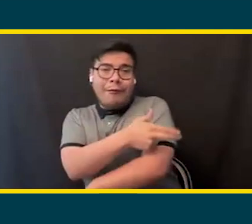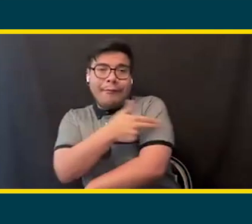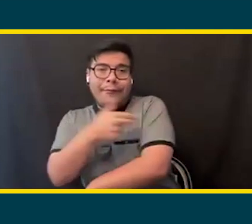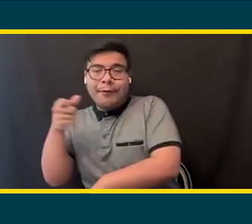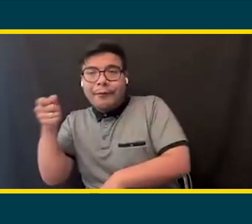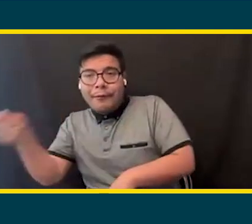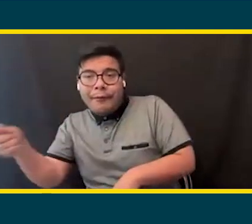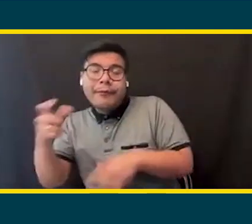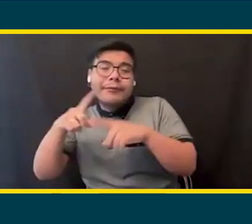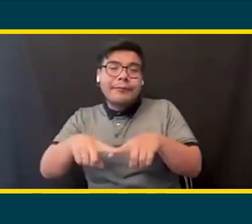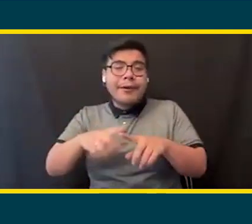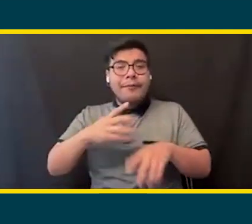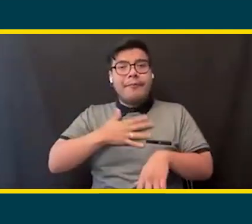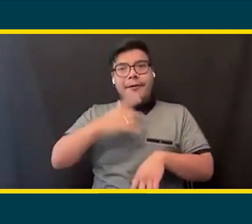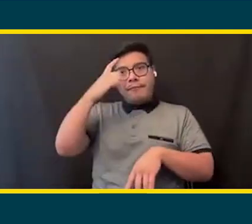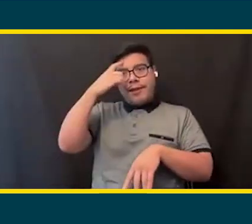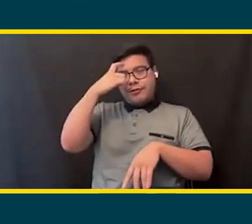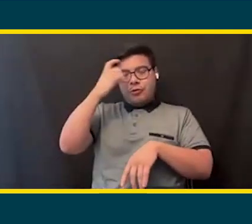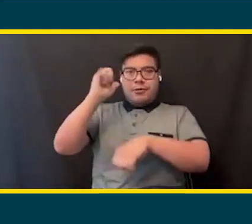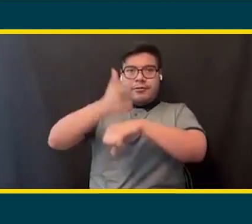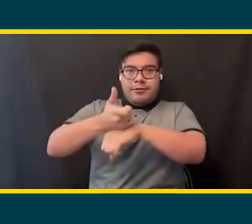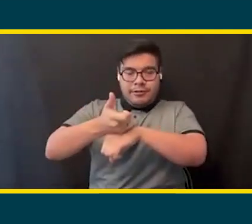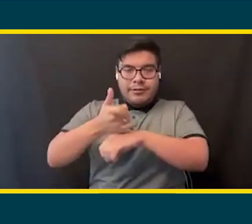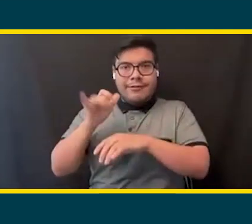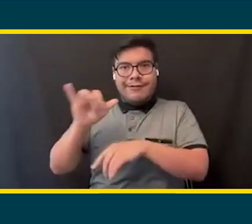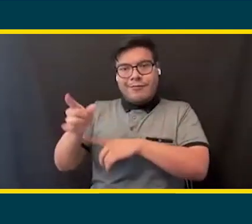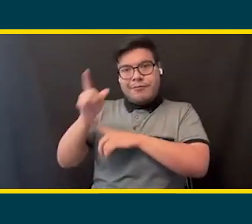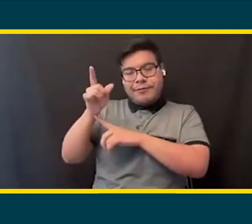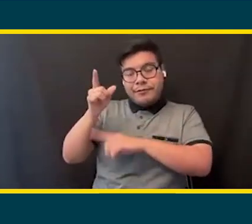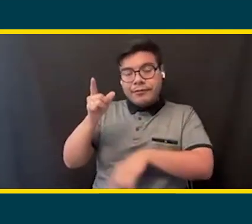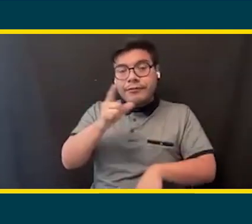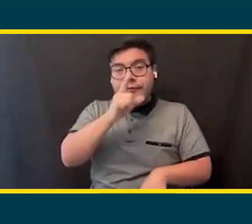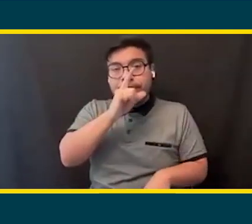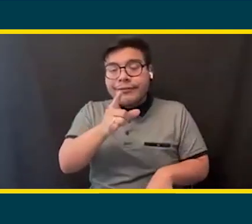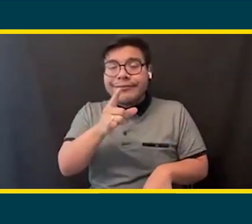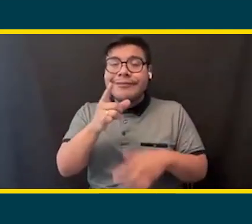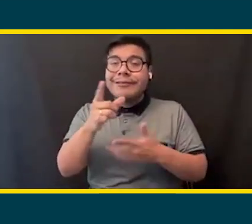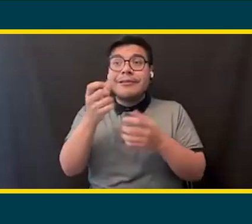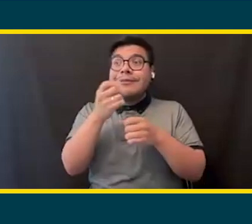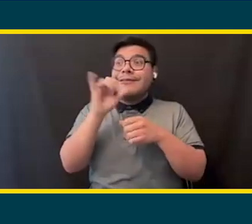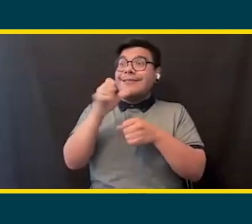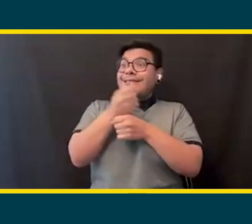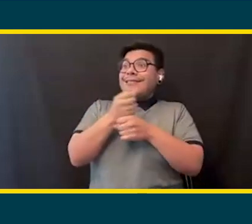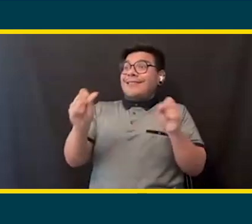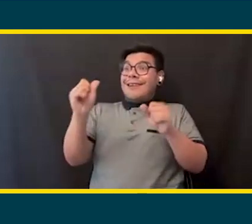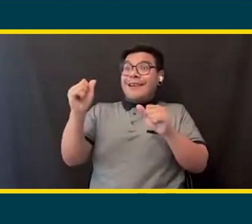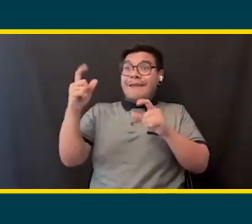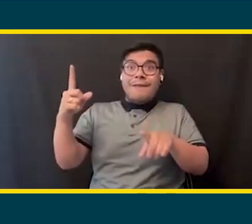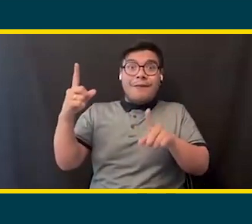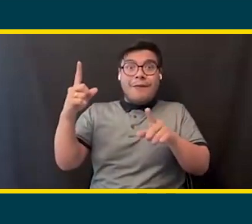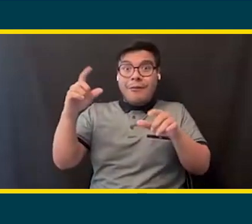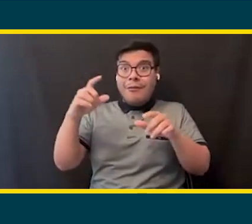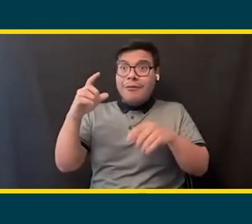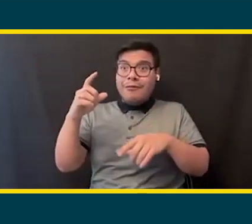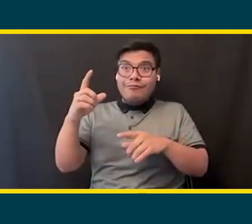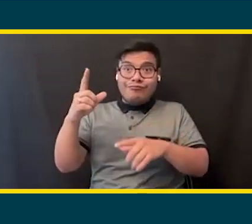kind of mental state that I'm in. So it's not always safe to be myself, because, and